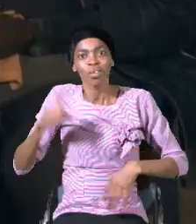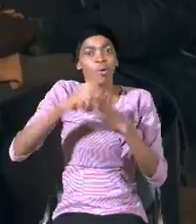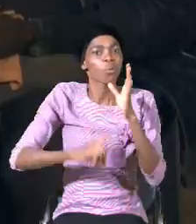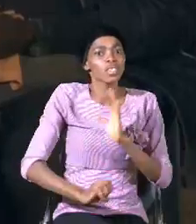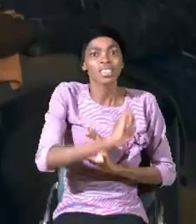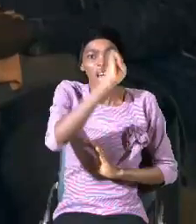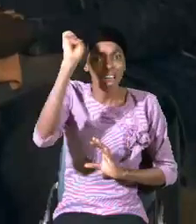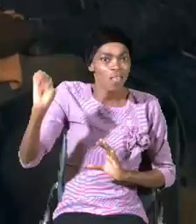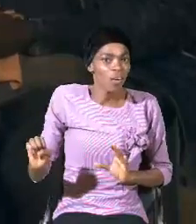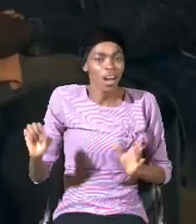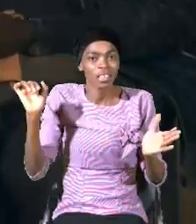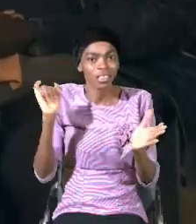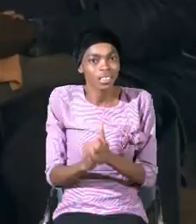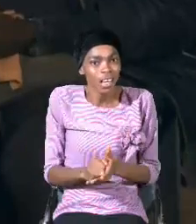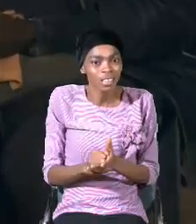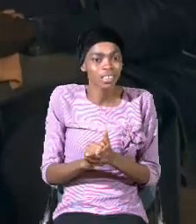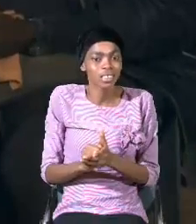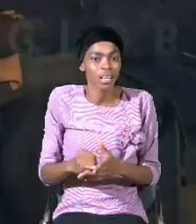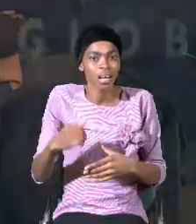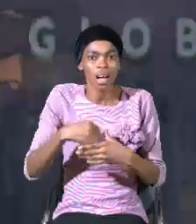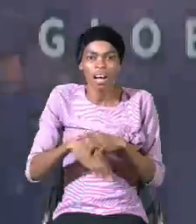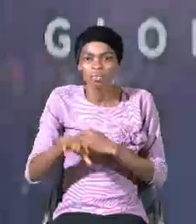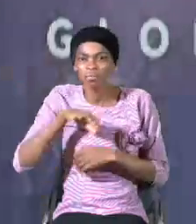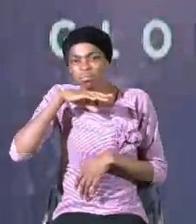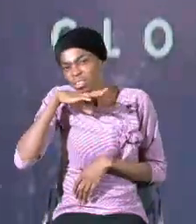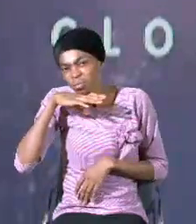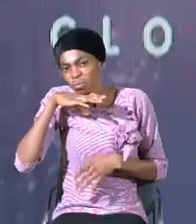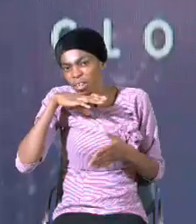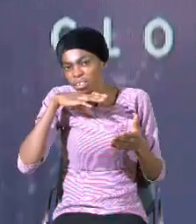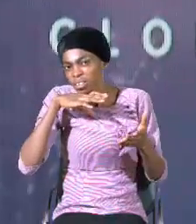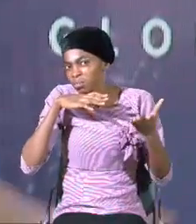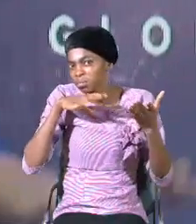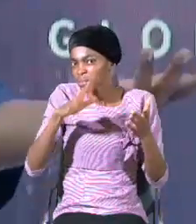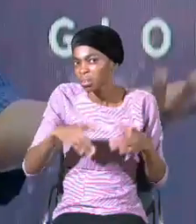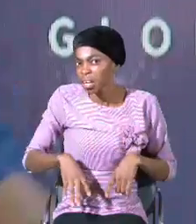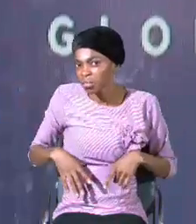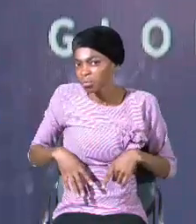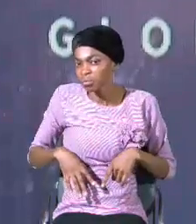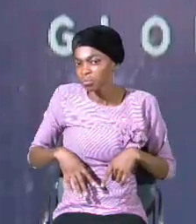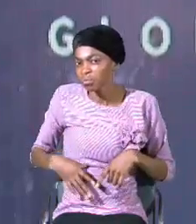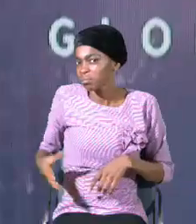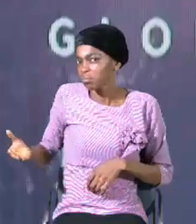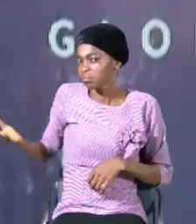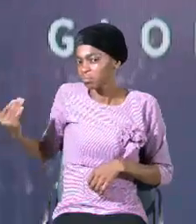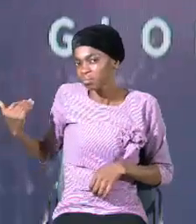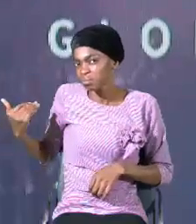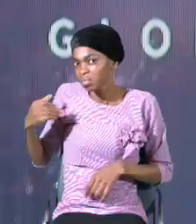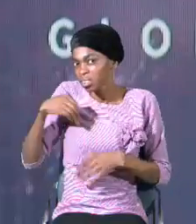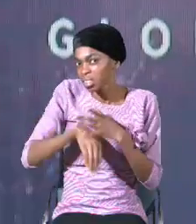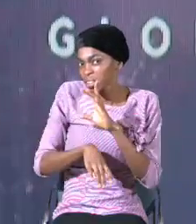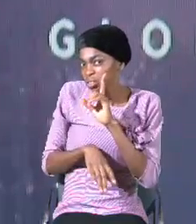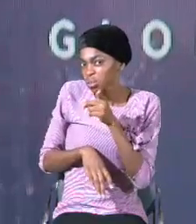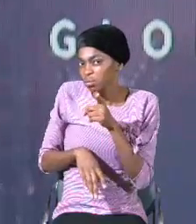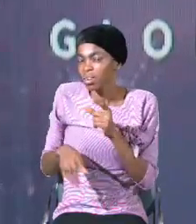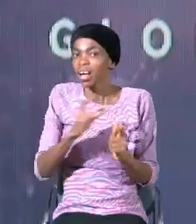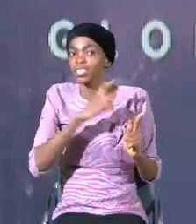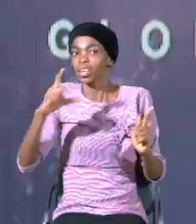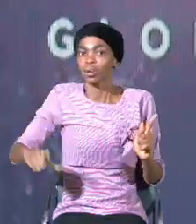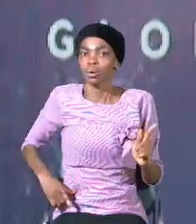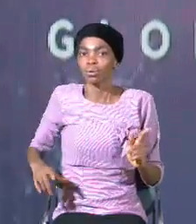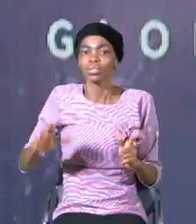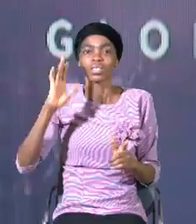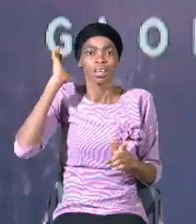has become a mess of life, of a life in you, the Lord is